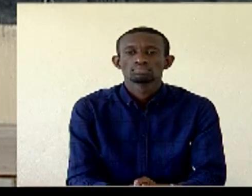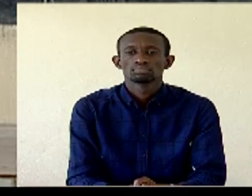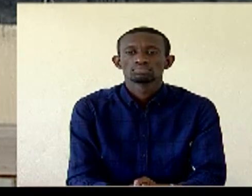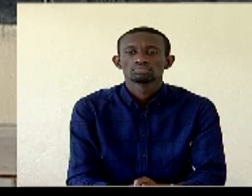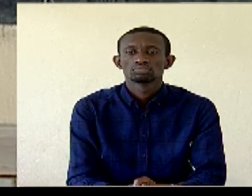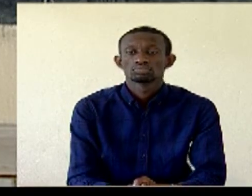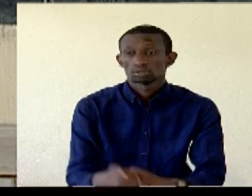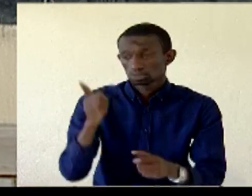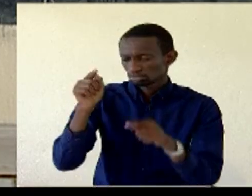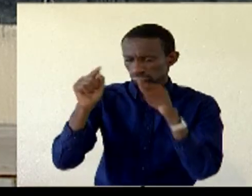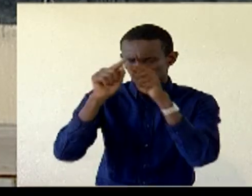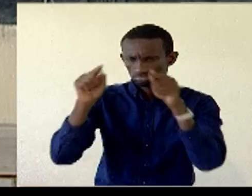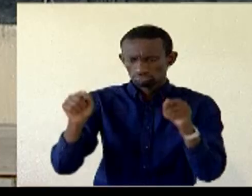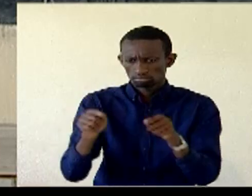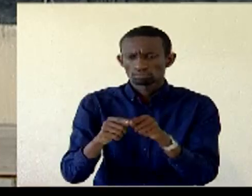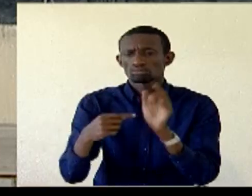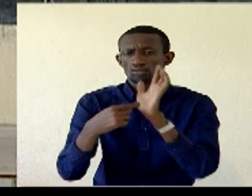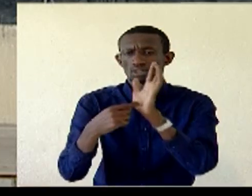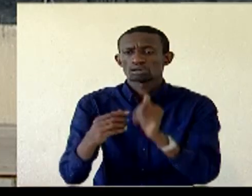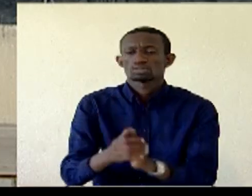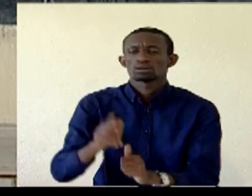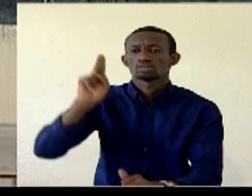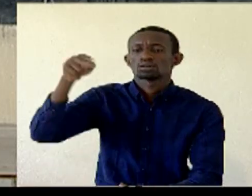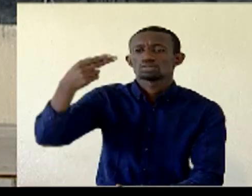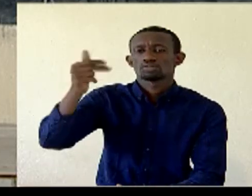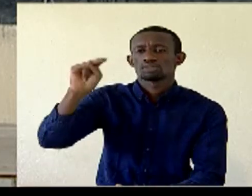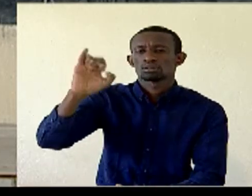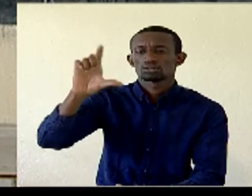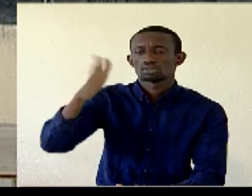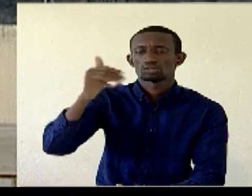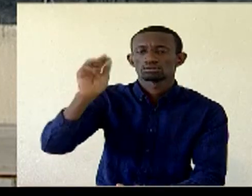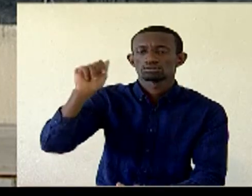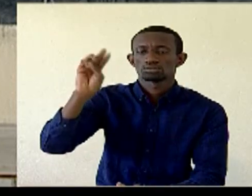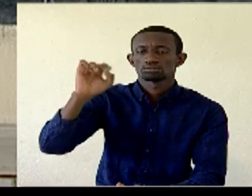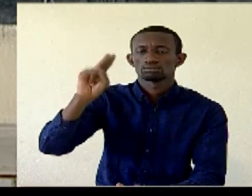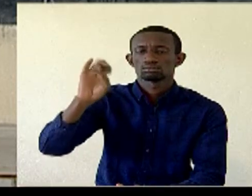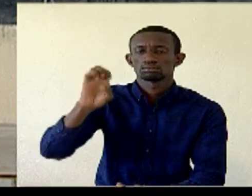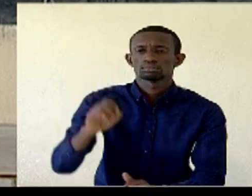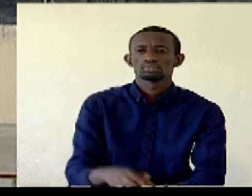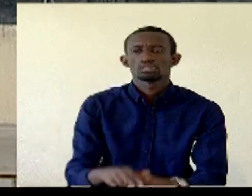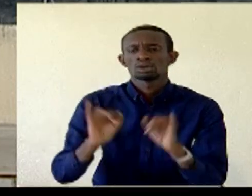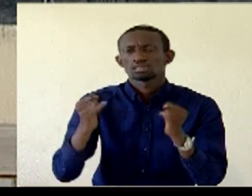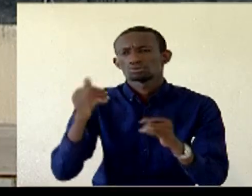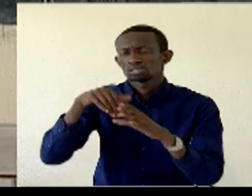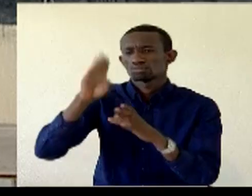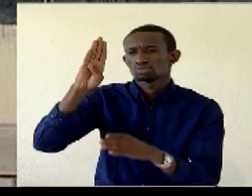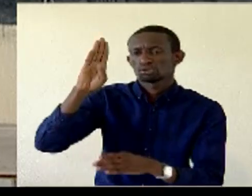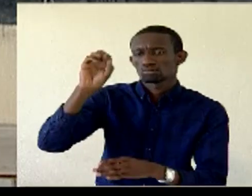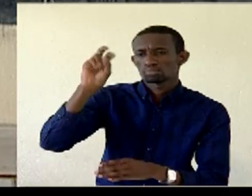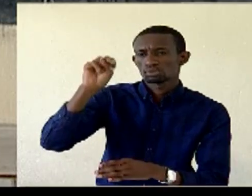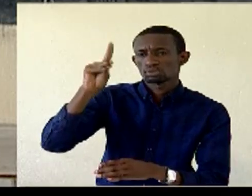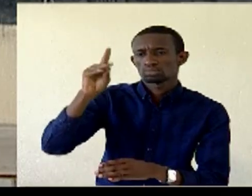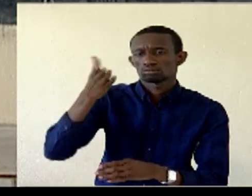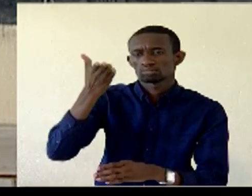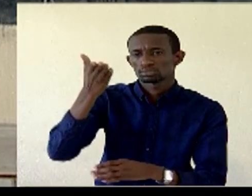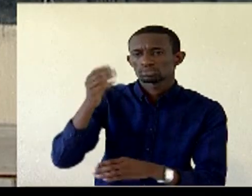this is the structure of the phenylamine. So I will try to put the bonds over there.